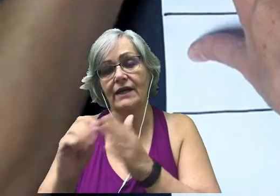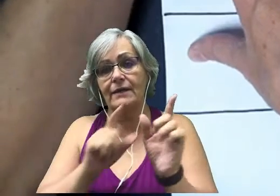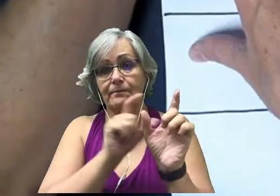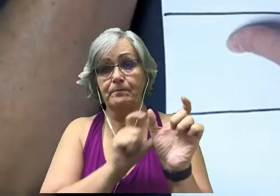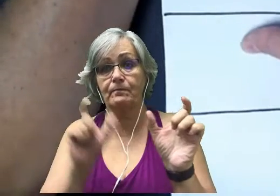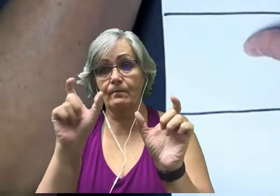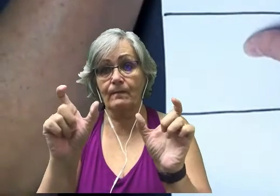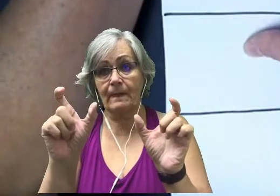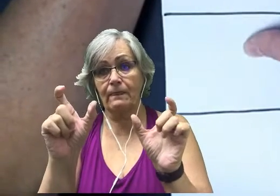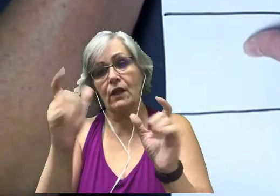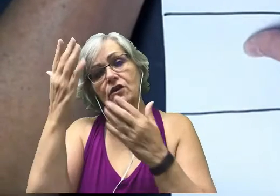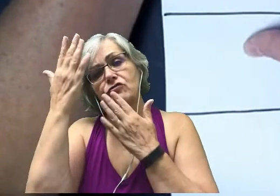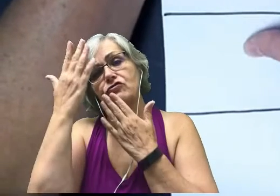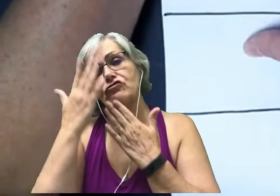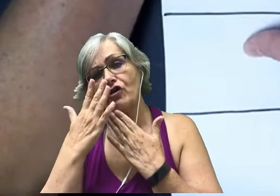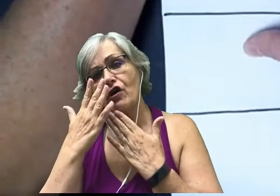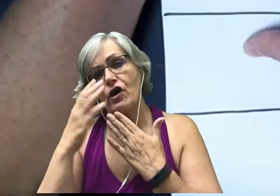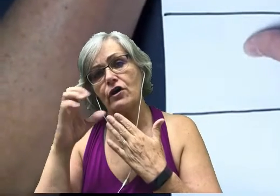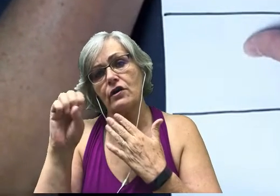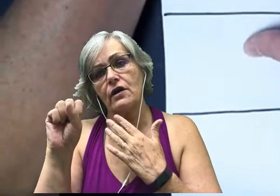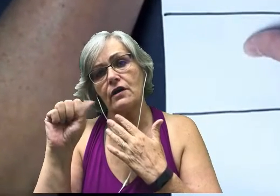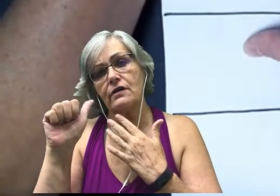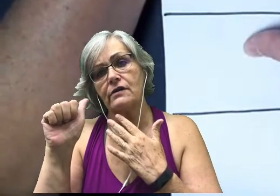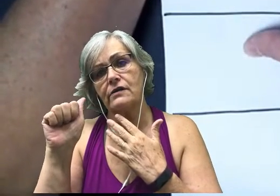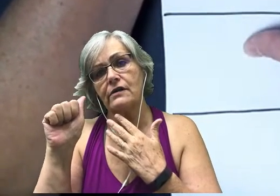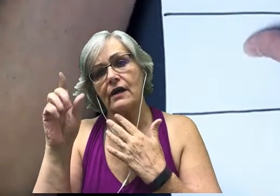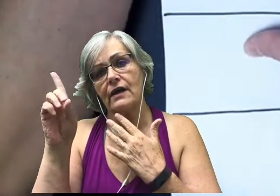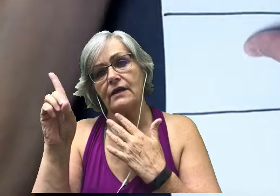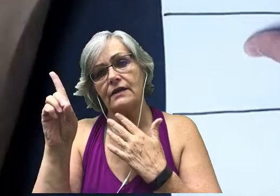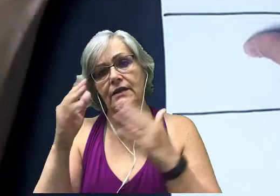along. Next to it, I'm going to write sad.